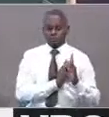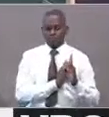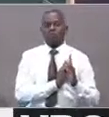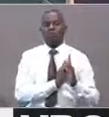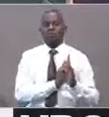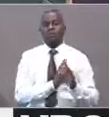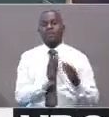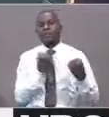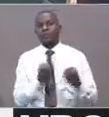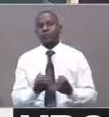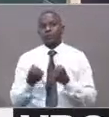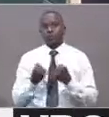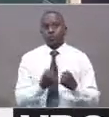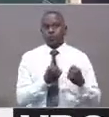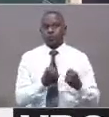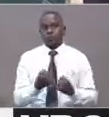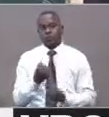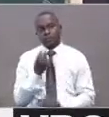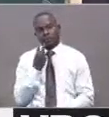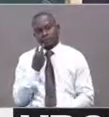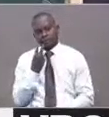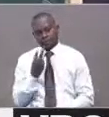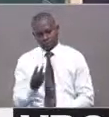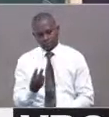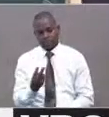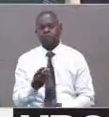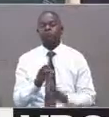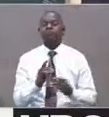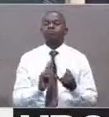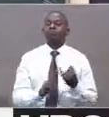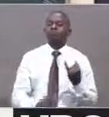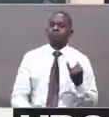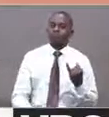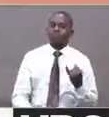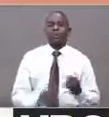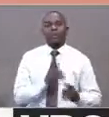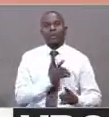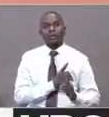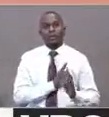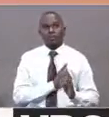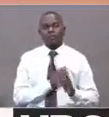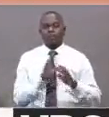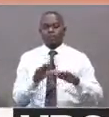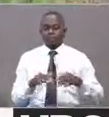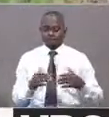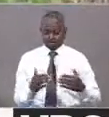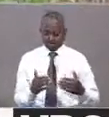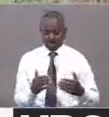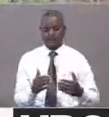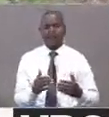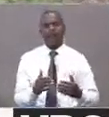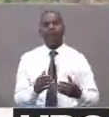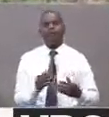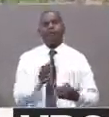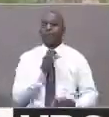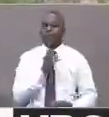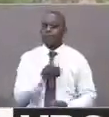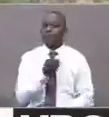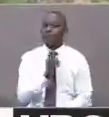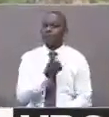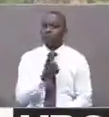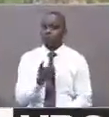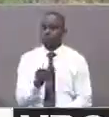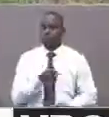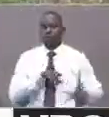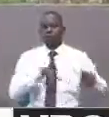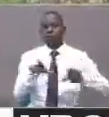into the challenges they are facing in terms of security. However, Elweru has sounded a warning to